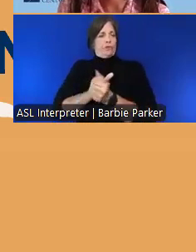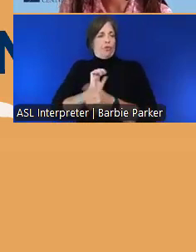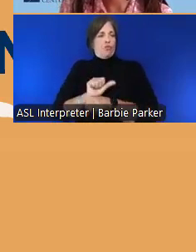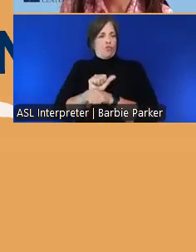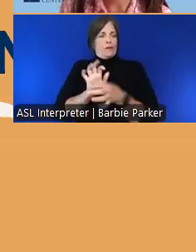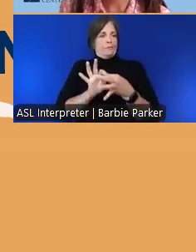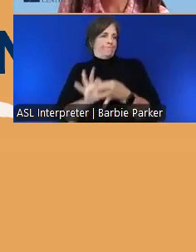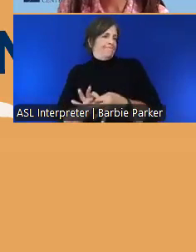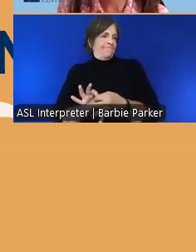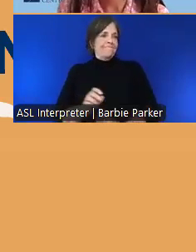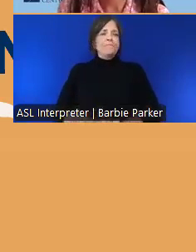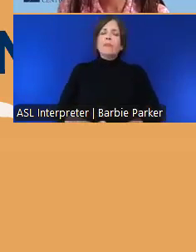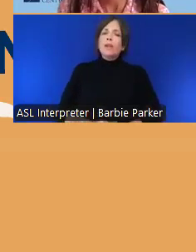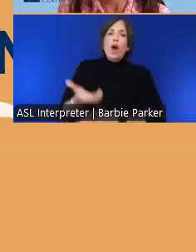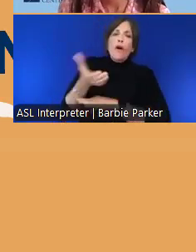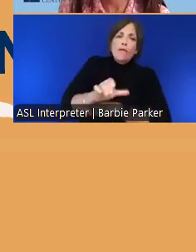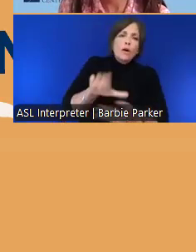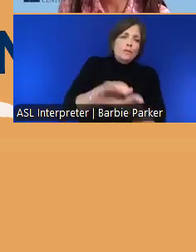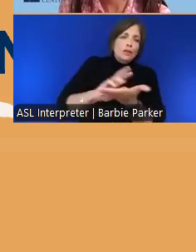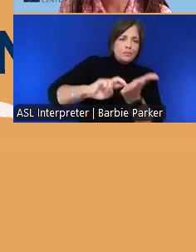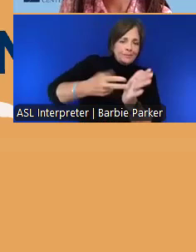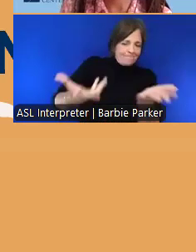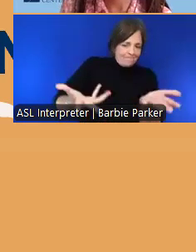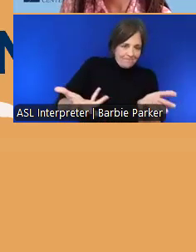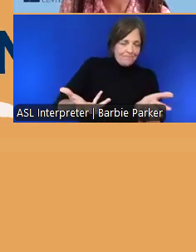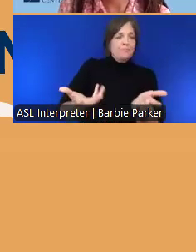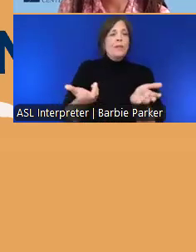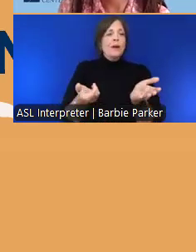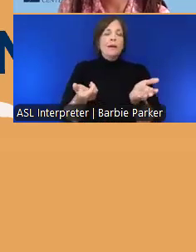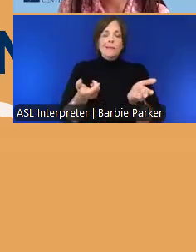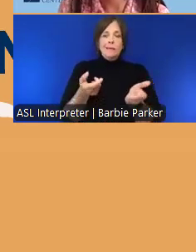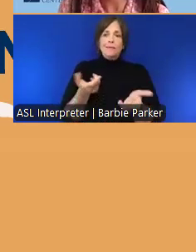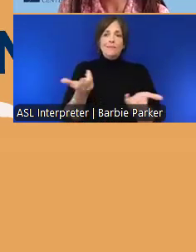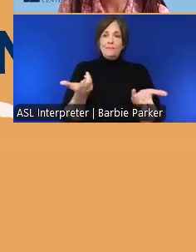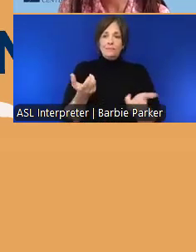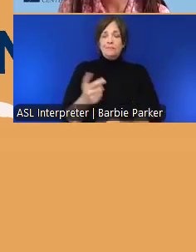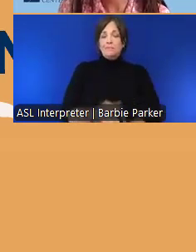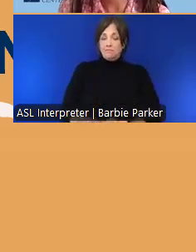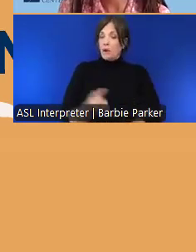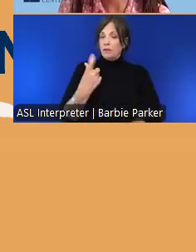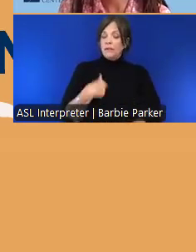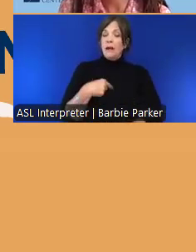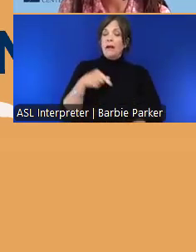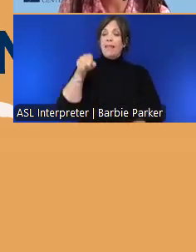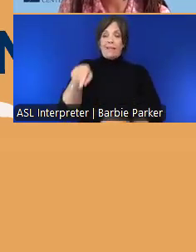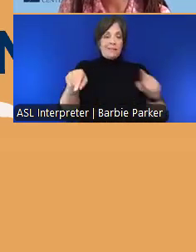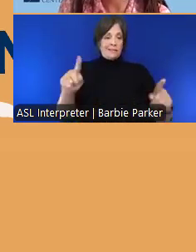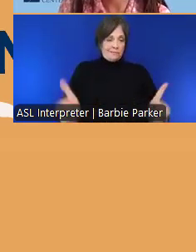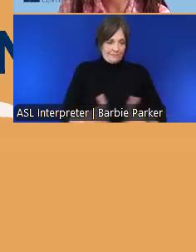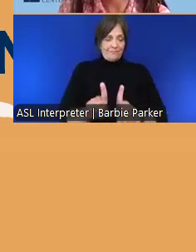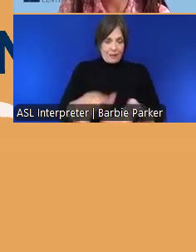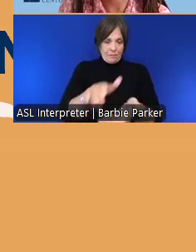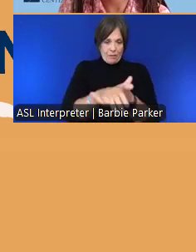forced marriage, what we mean is a forced marriage is one where one or both people do not